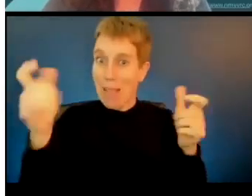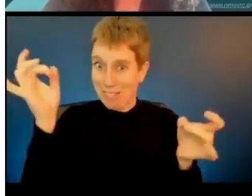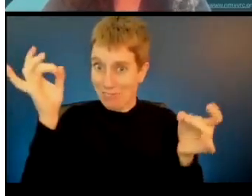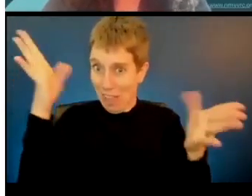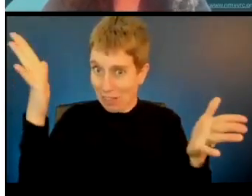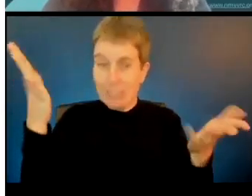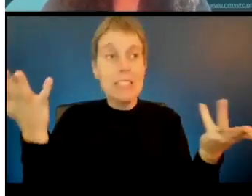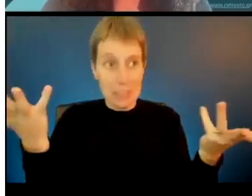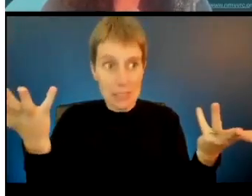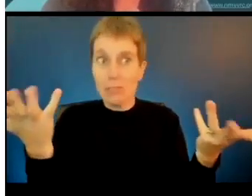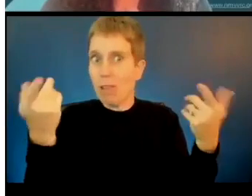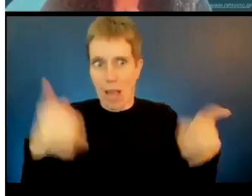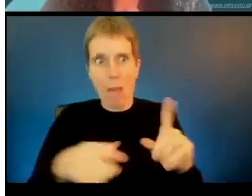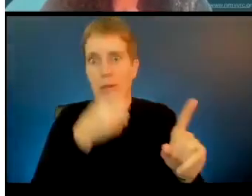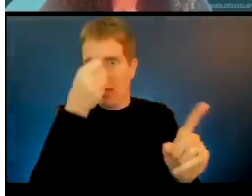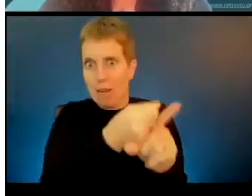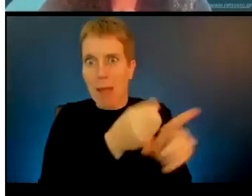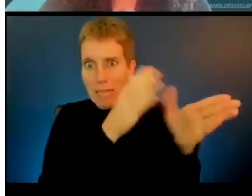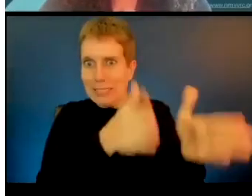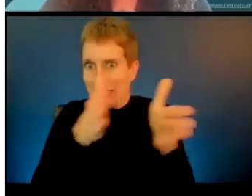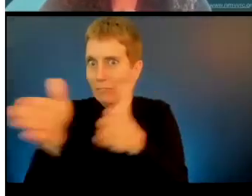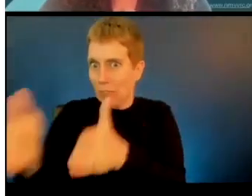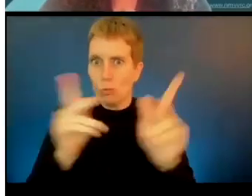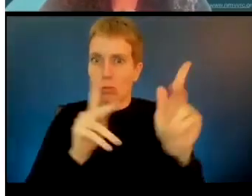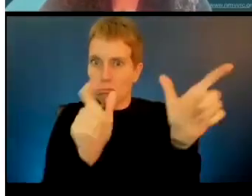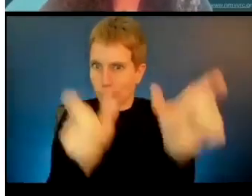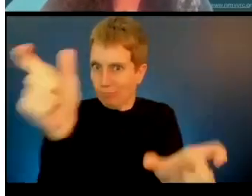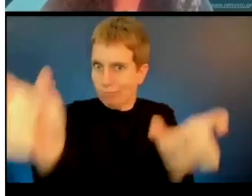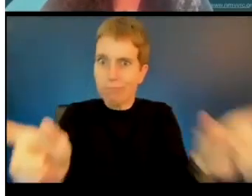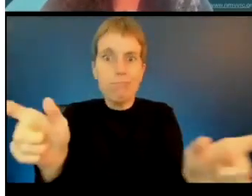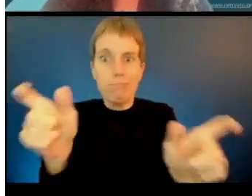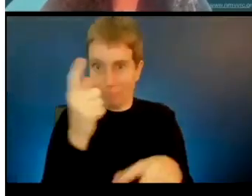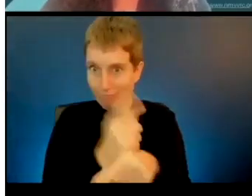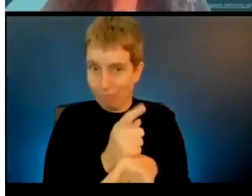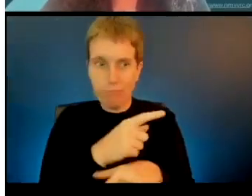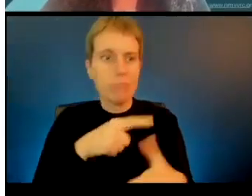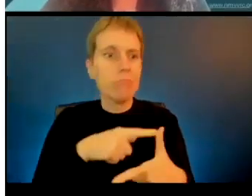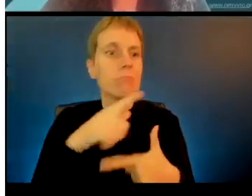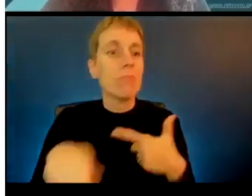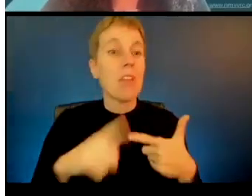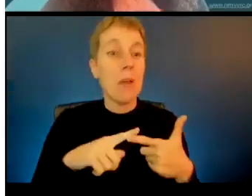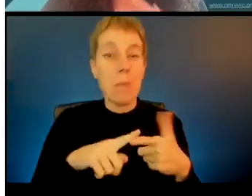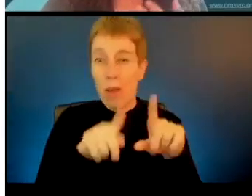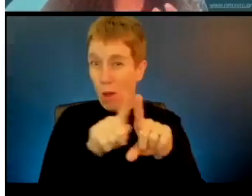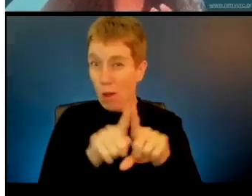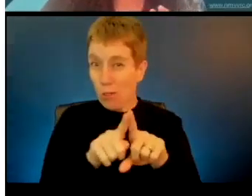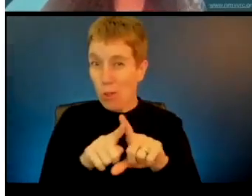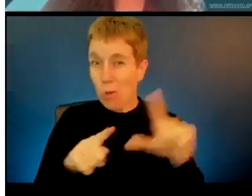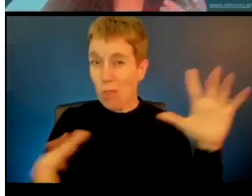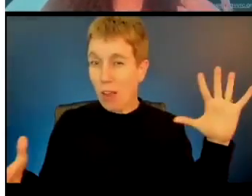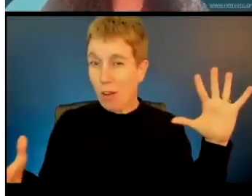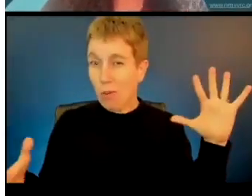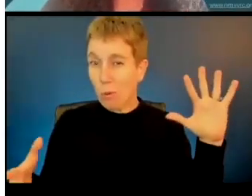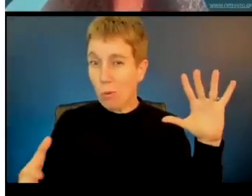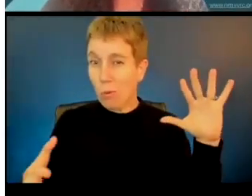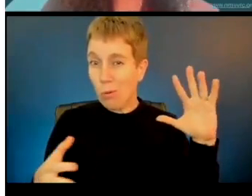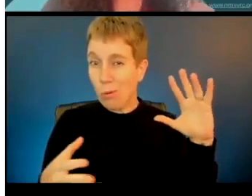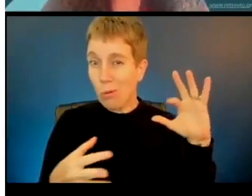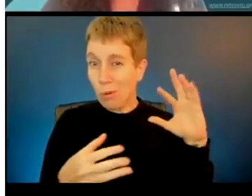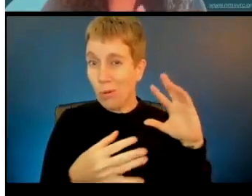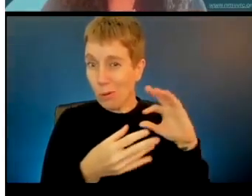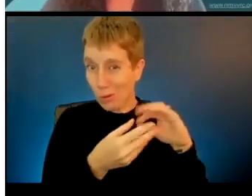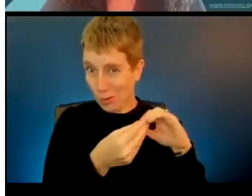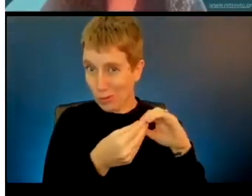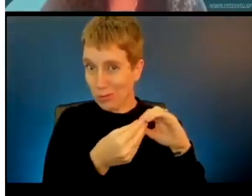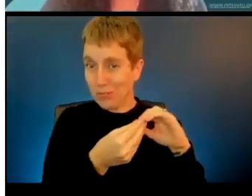impacted. We also can experience trauma in a cumulative fashion. So cumulative trauma is the loading